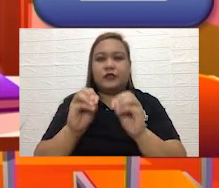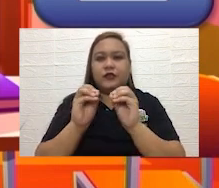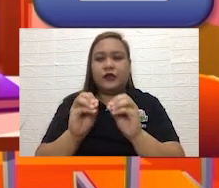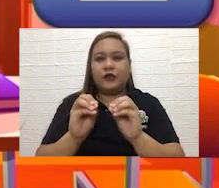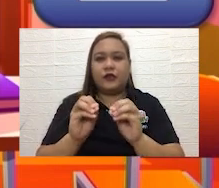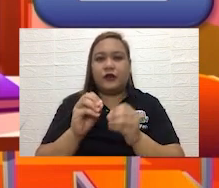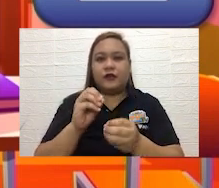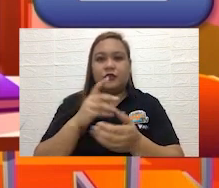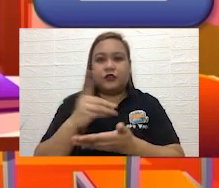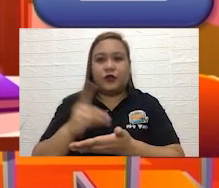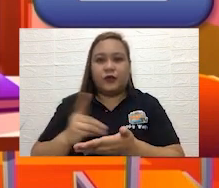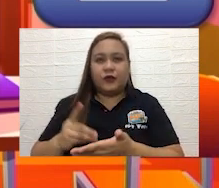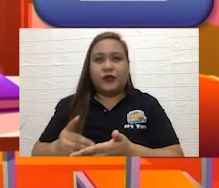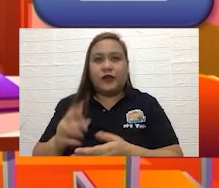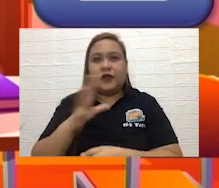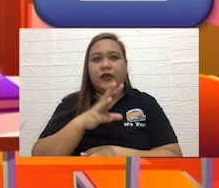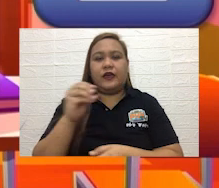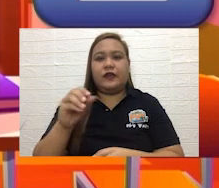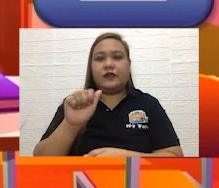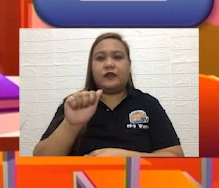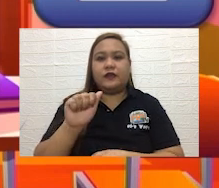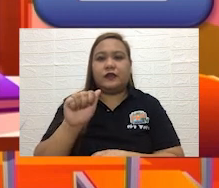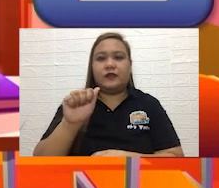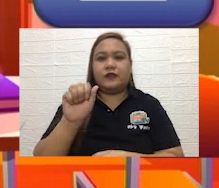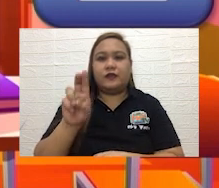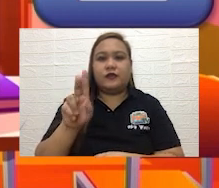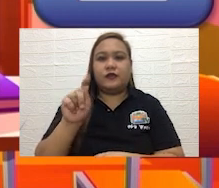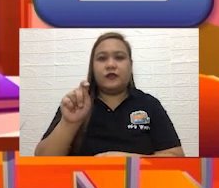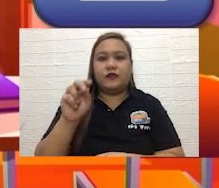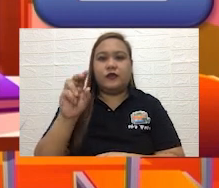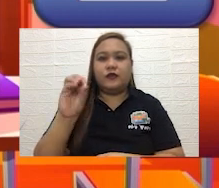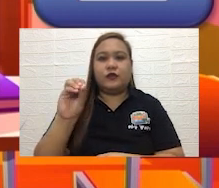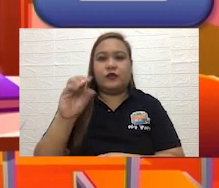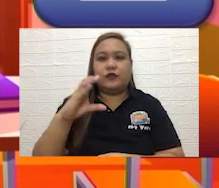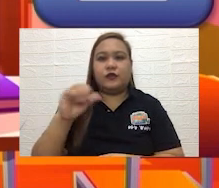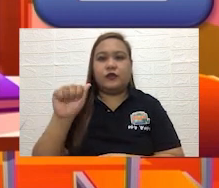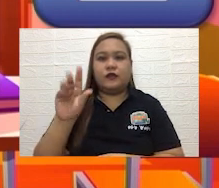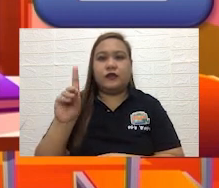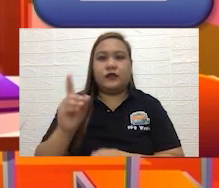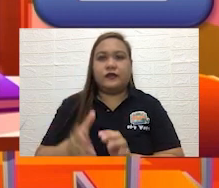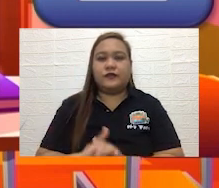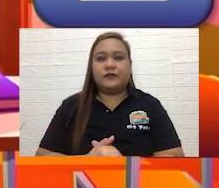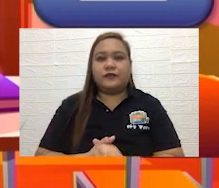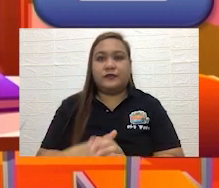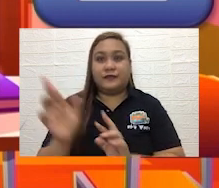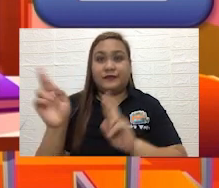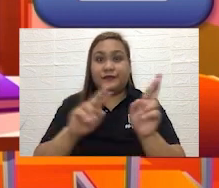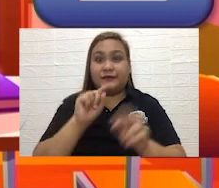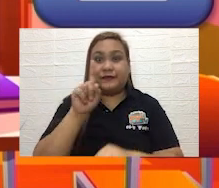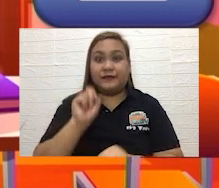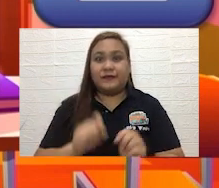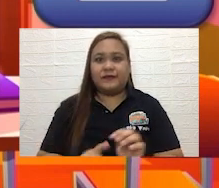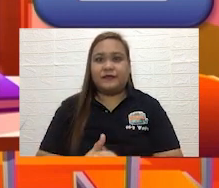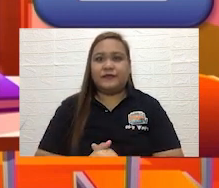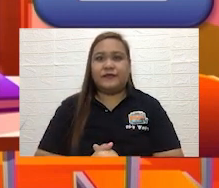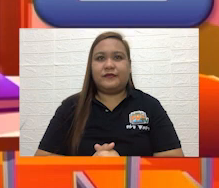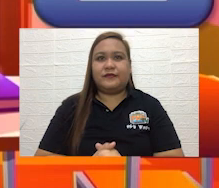symbols manually and using AutoCAD as well. Let us first draw symbols manually. Are you